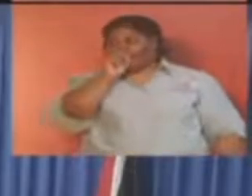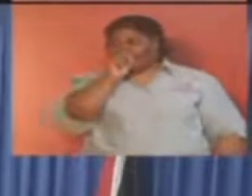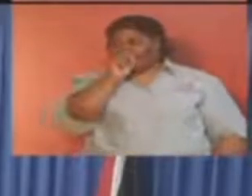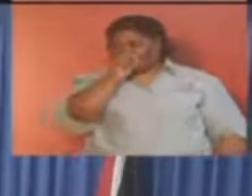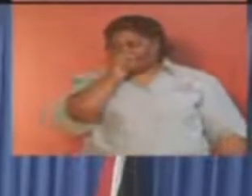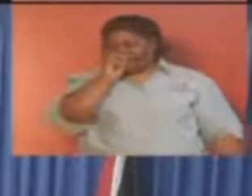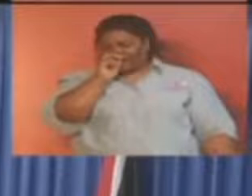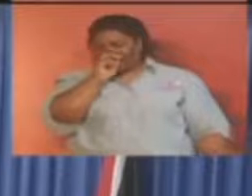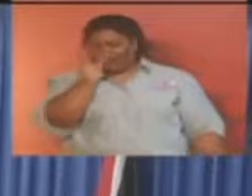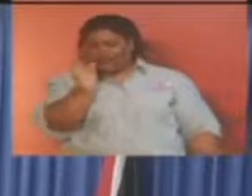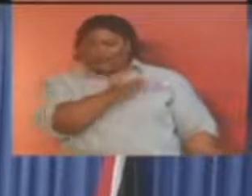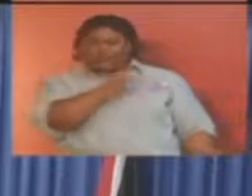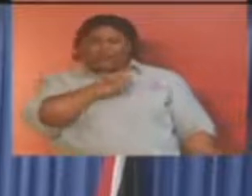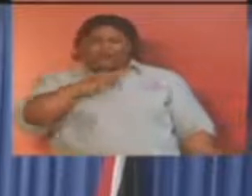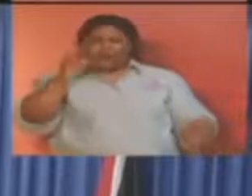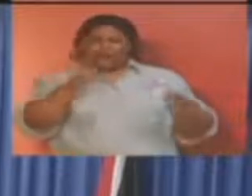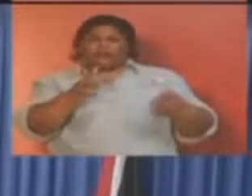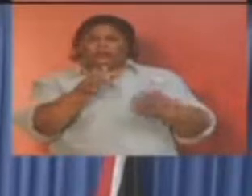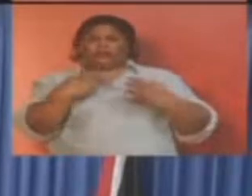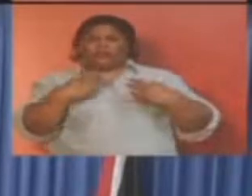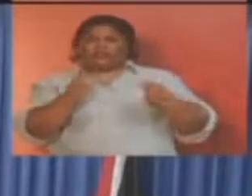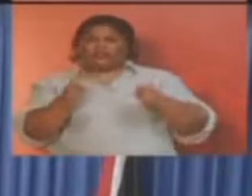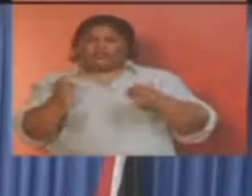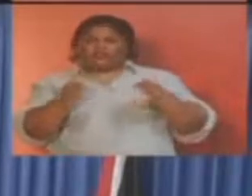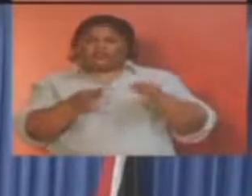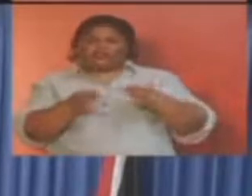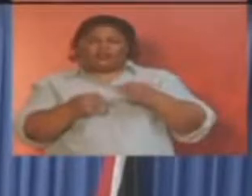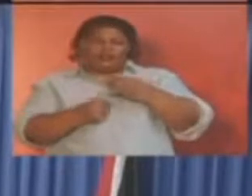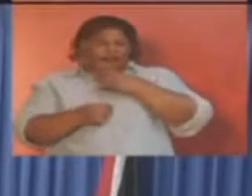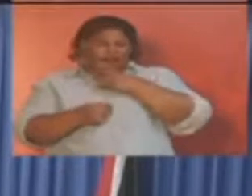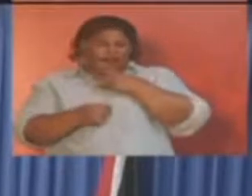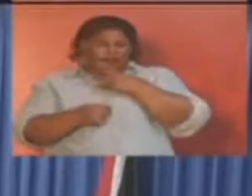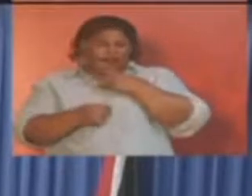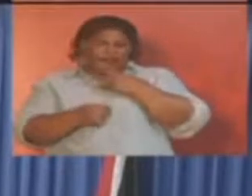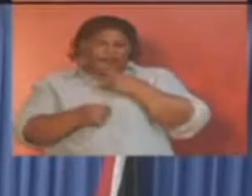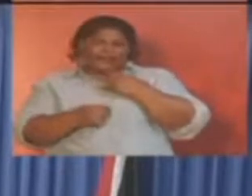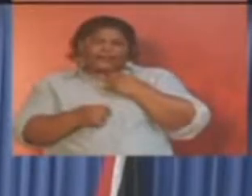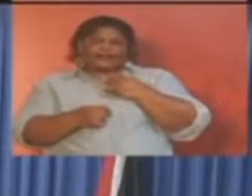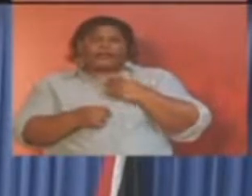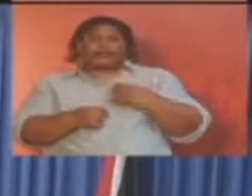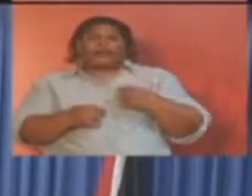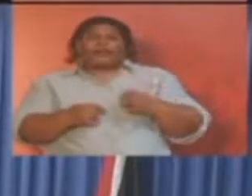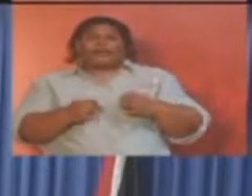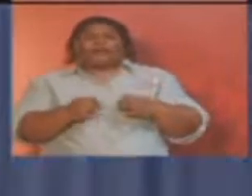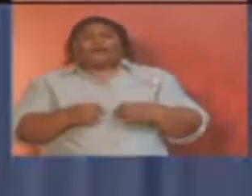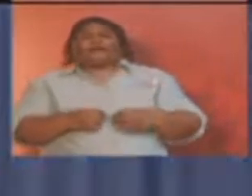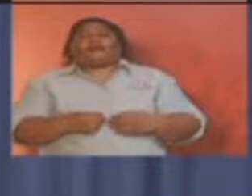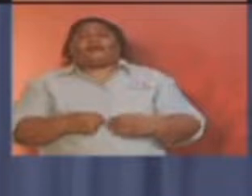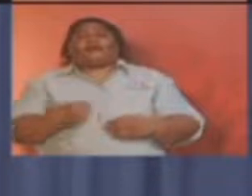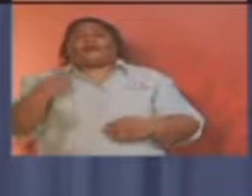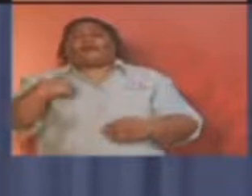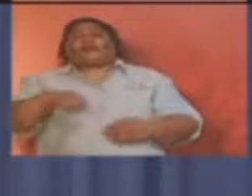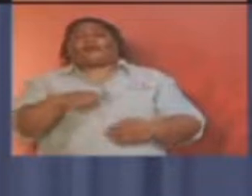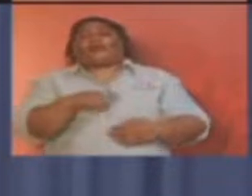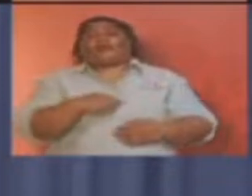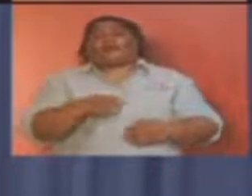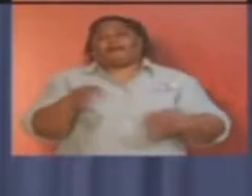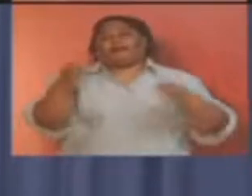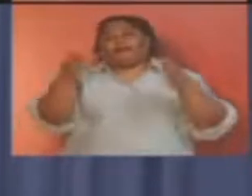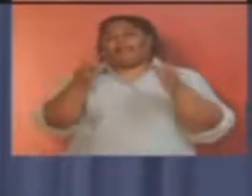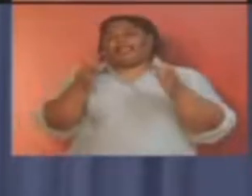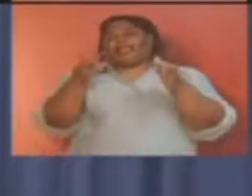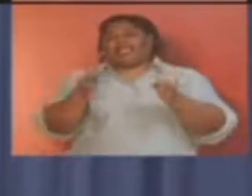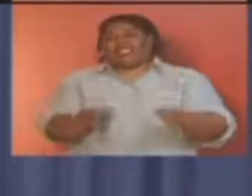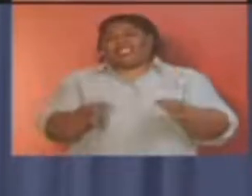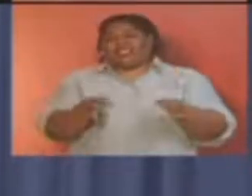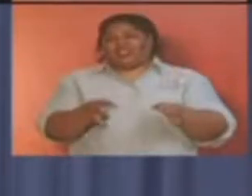expand and probably answer Joel's question a little more directly. The decision we have taken, and